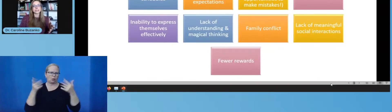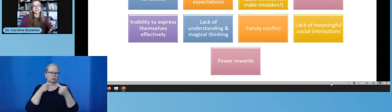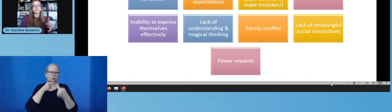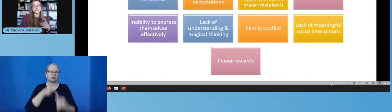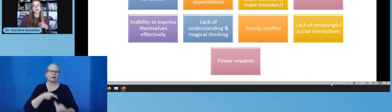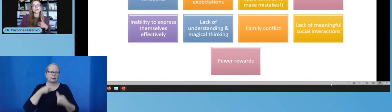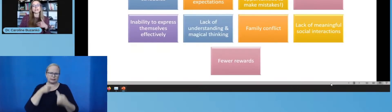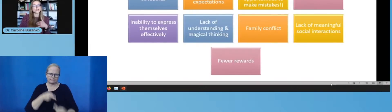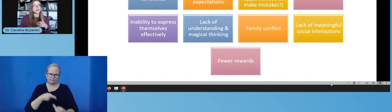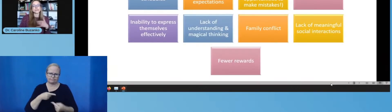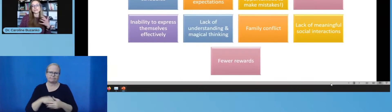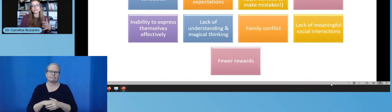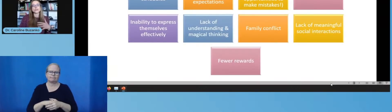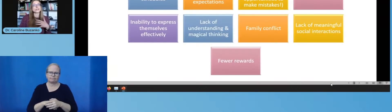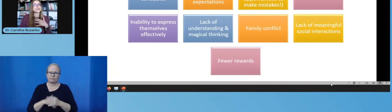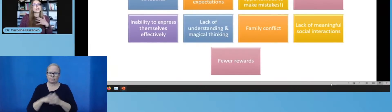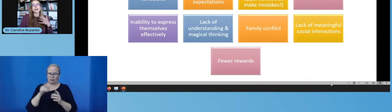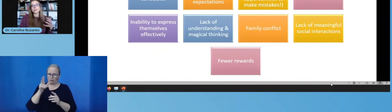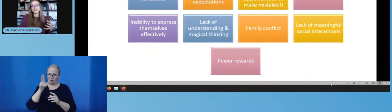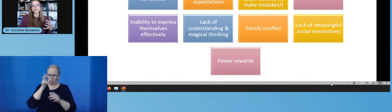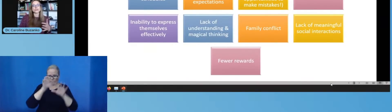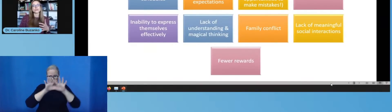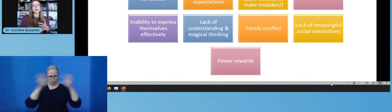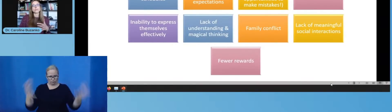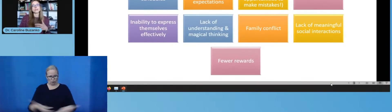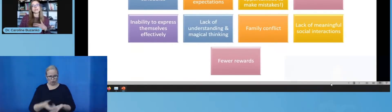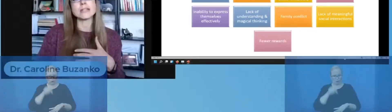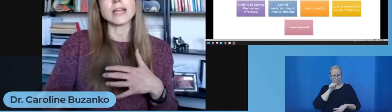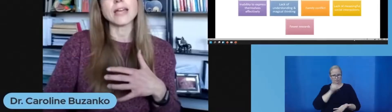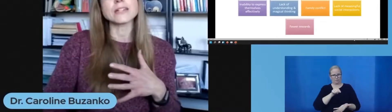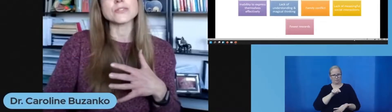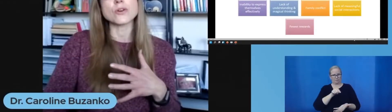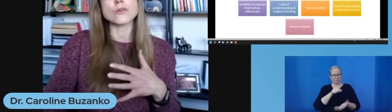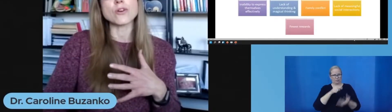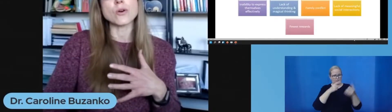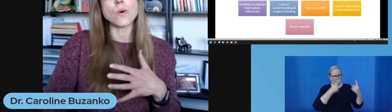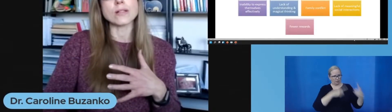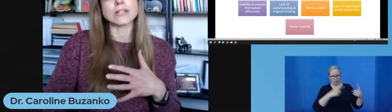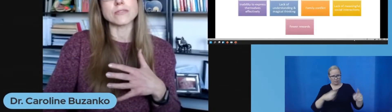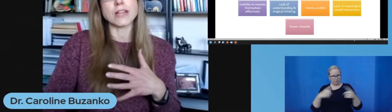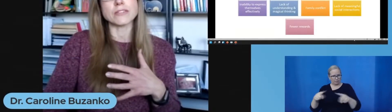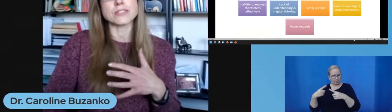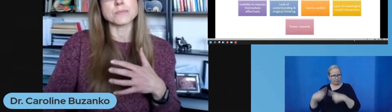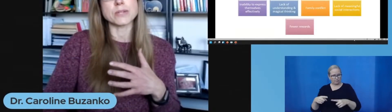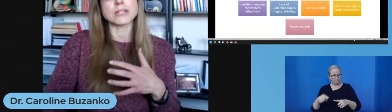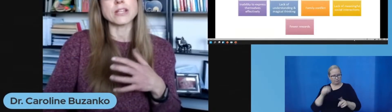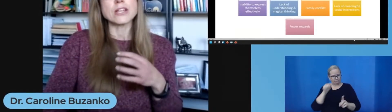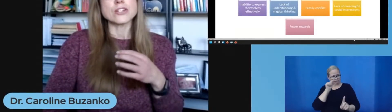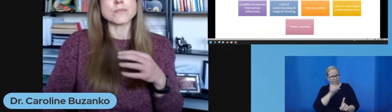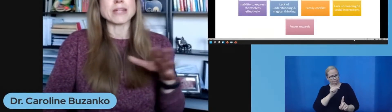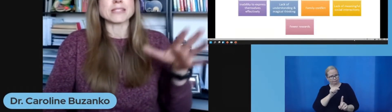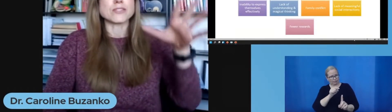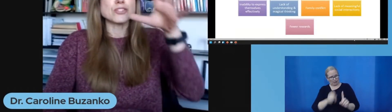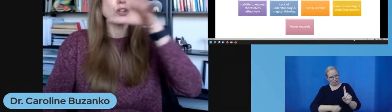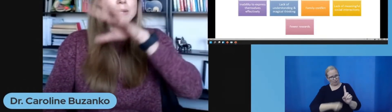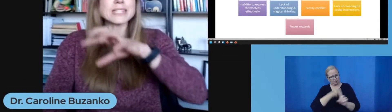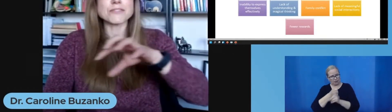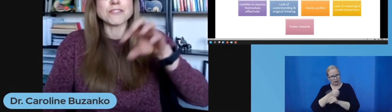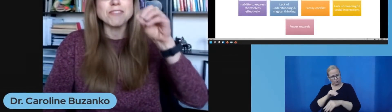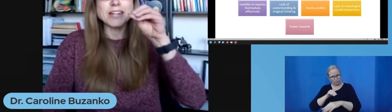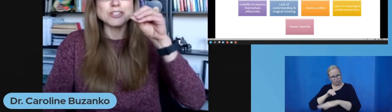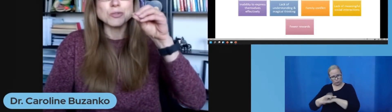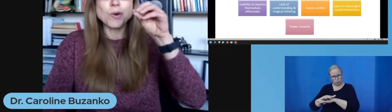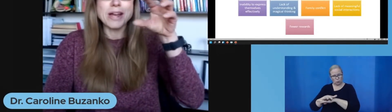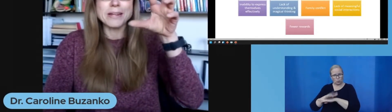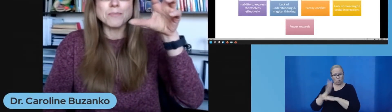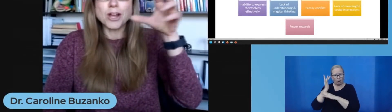profound effects, whether it's on their social, emotional sort of well-being and their overall quality of life. It's been tremendous. And there's so many